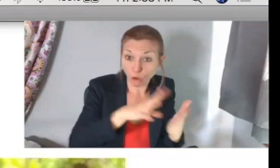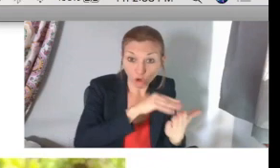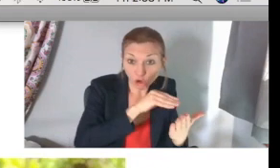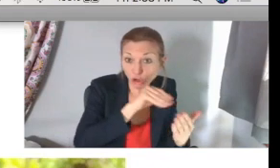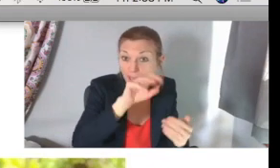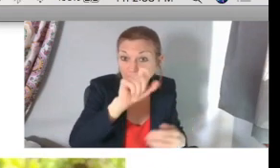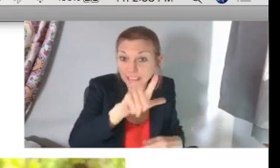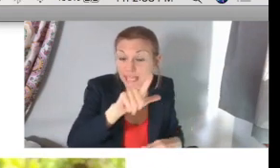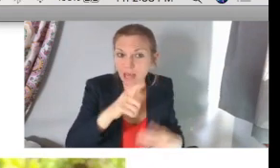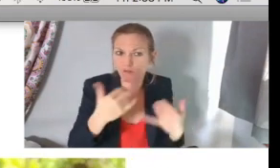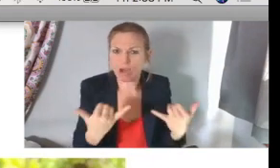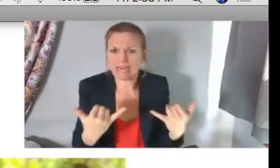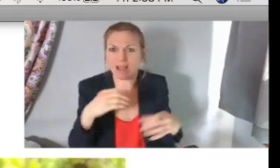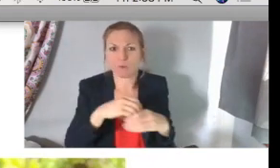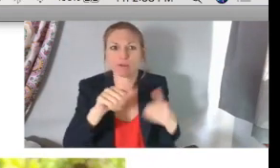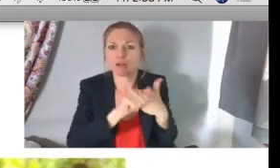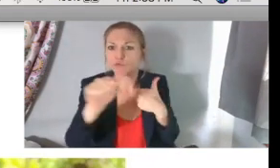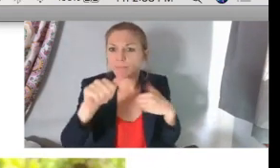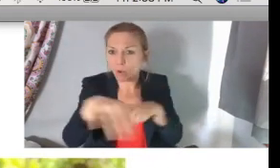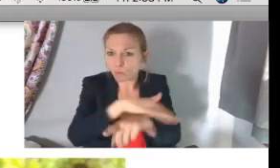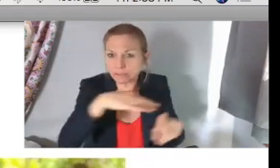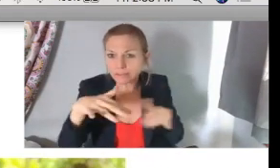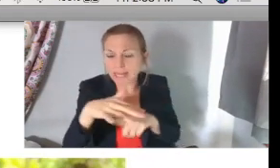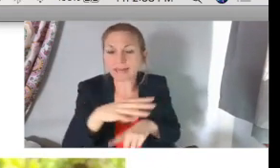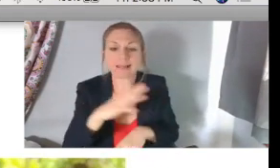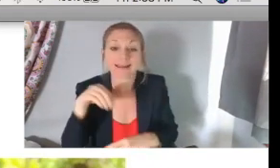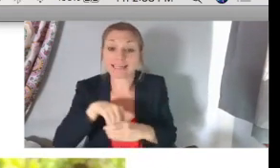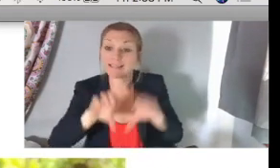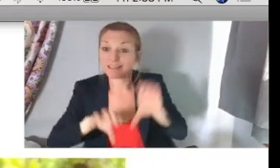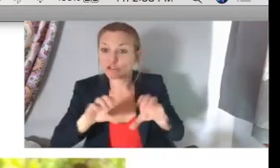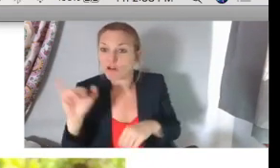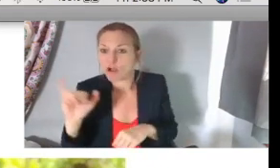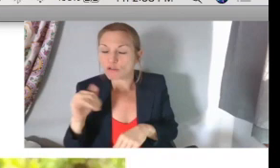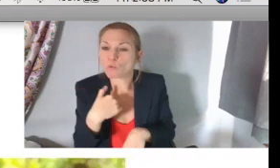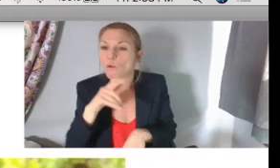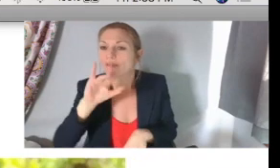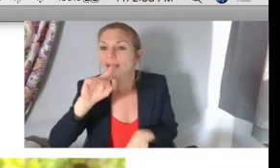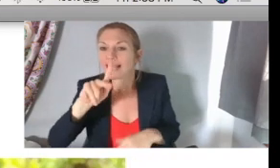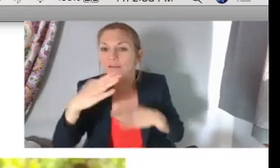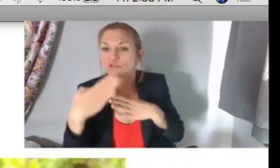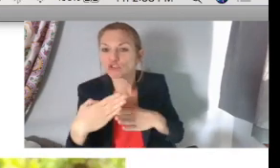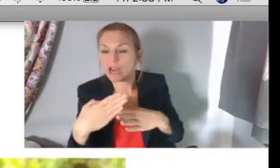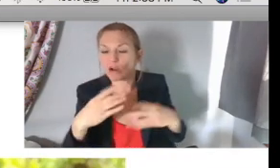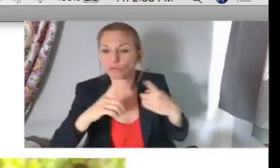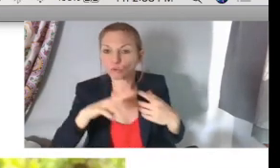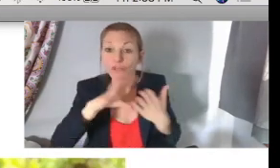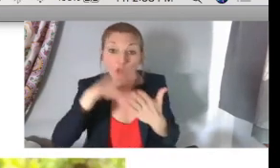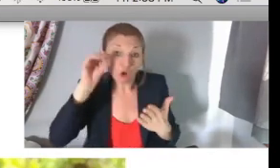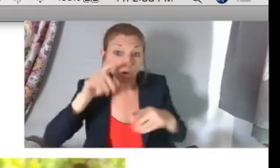setting, as well as the links were shared to the Learner Variability Project that Sarah Beth